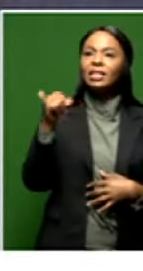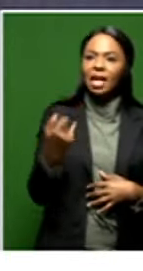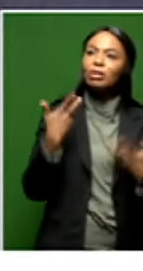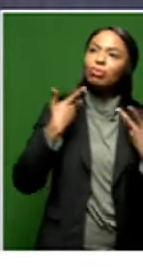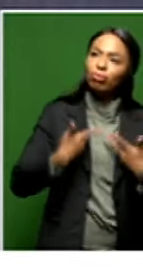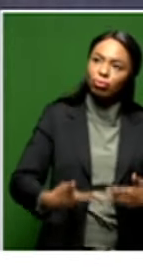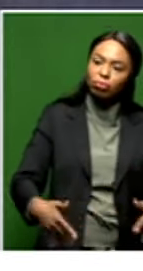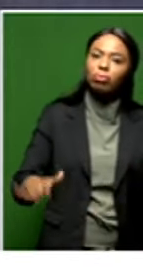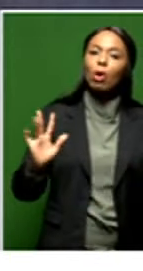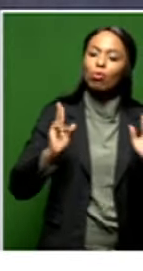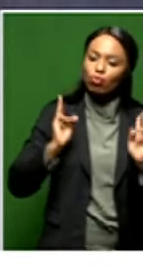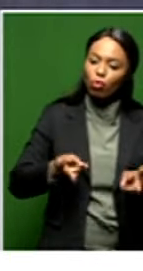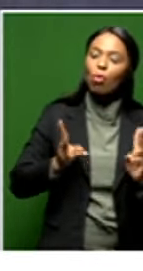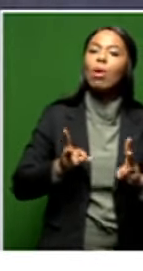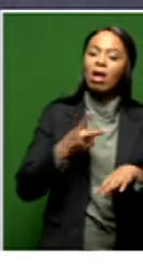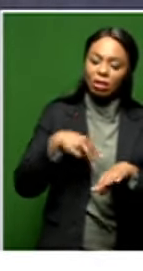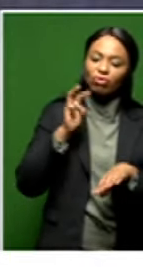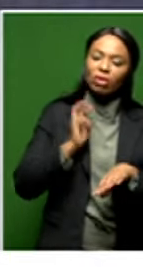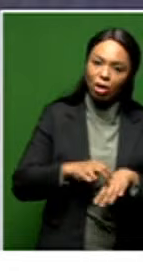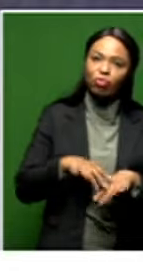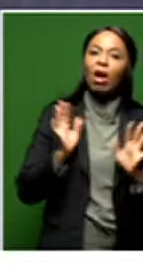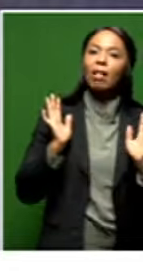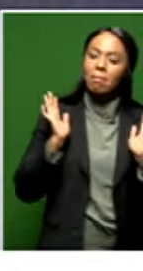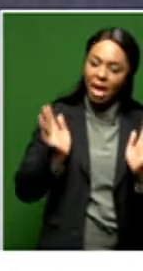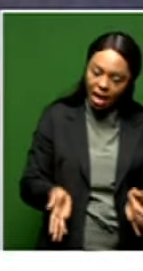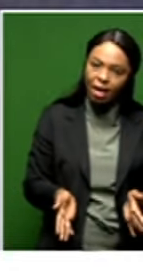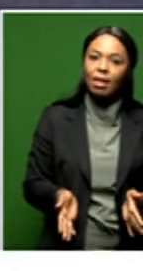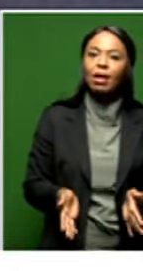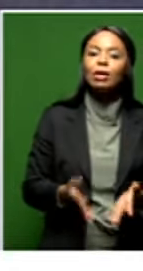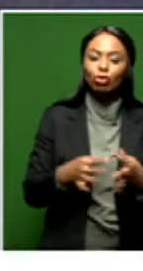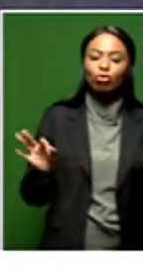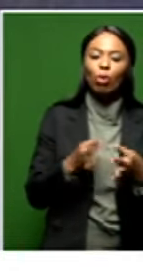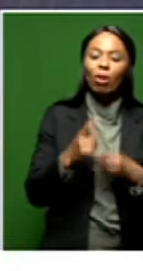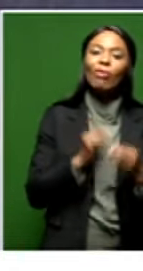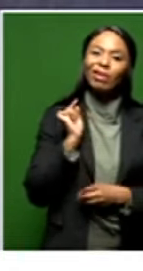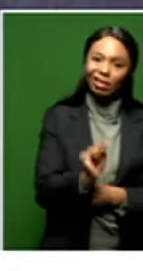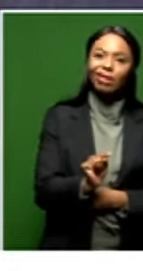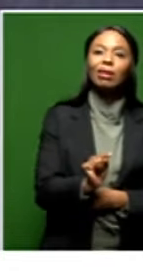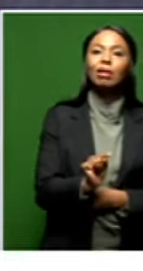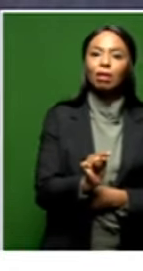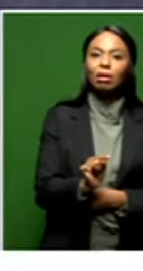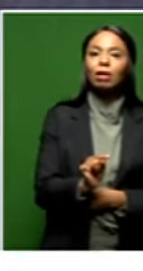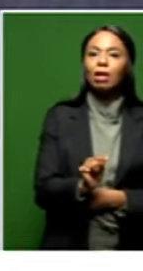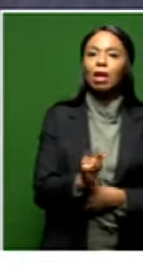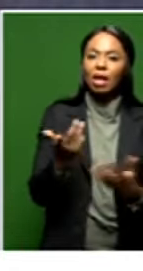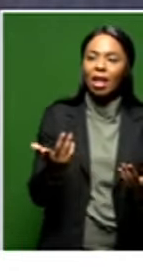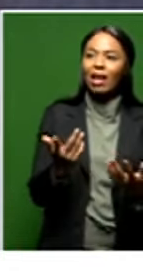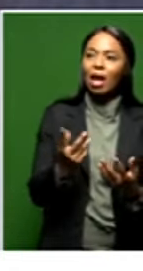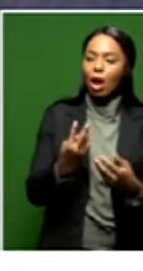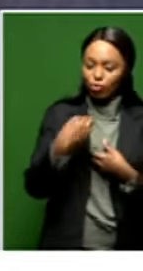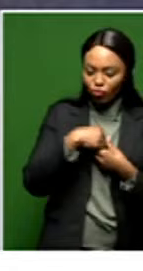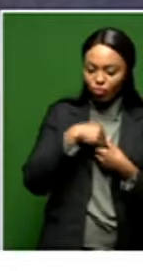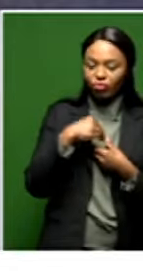is full of that at the moment. So I think that song is sort of like a, let's get back to that untouched version of